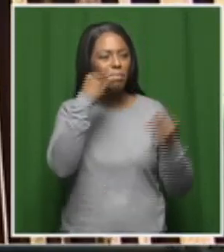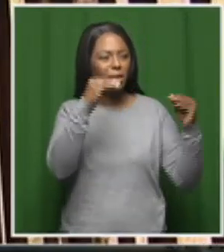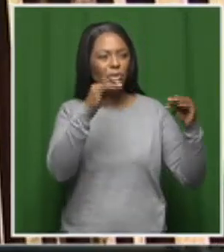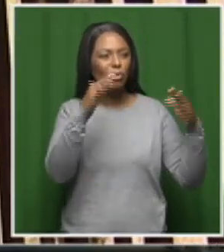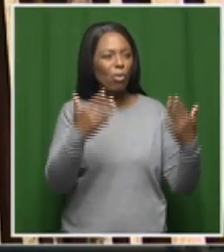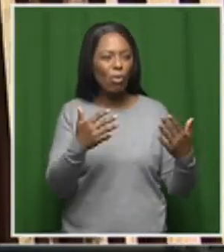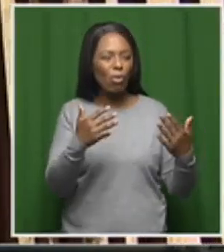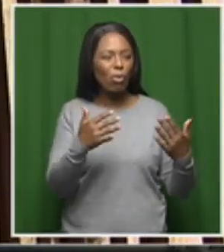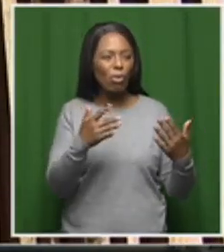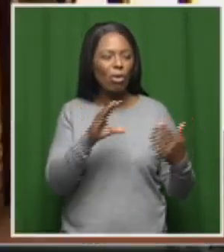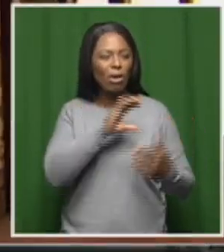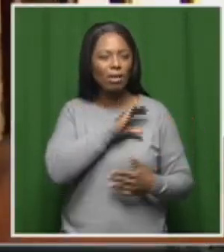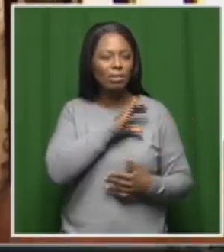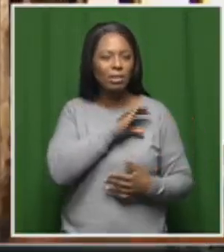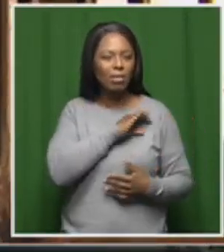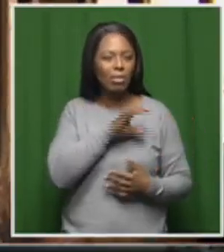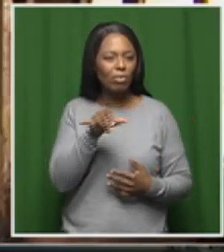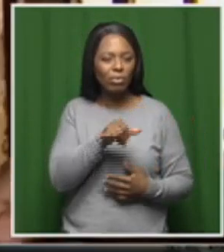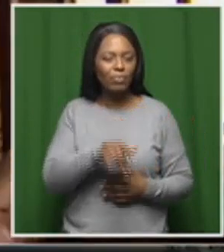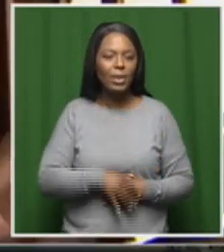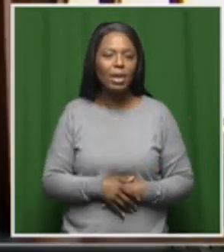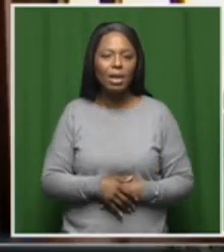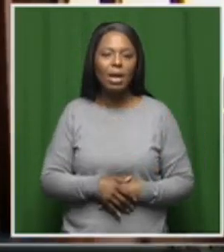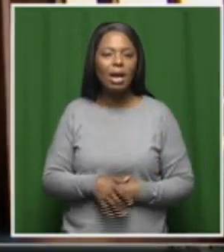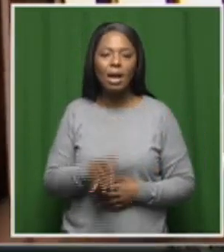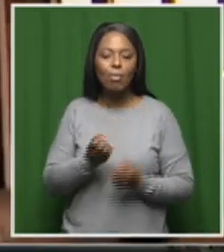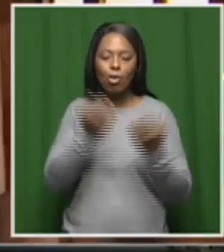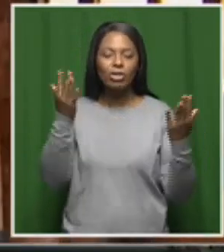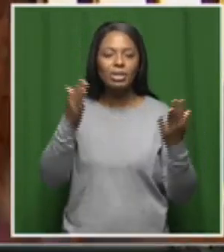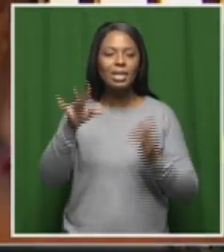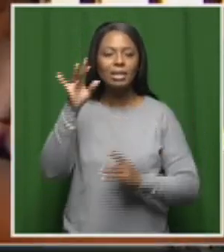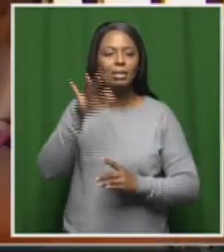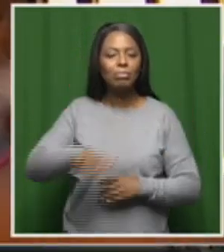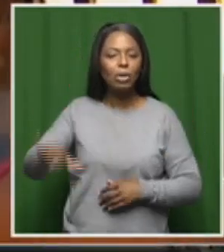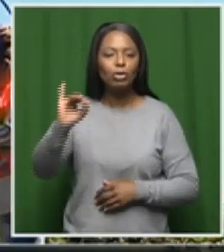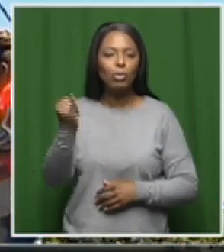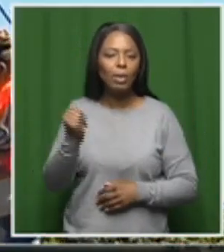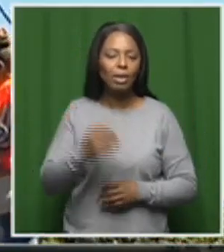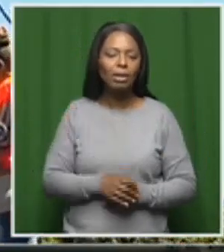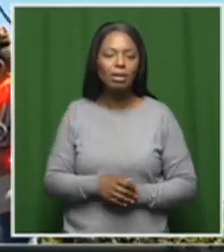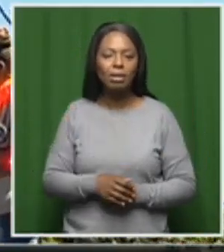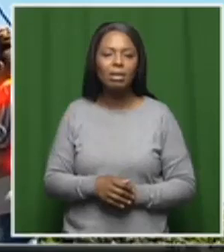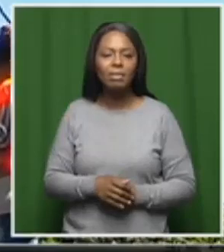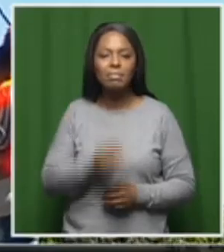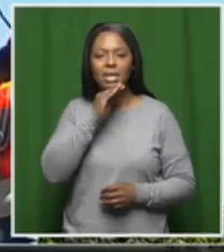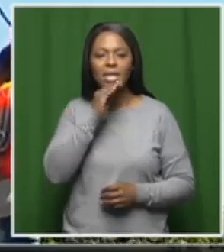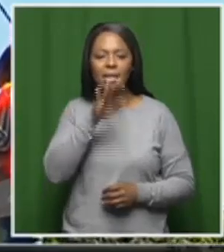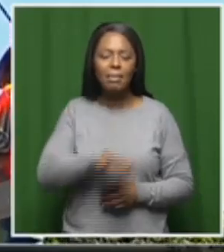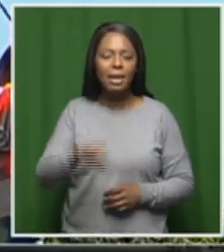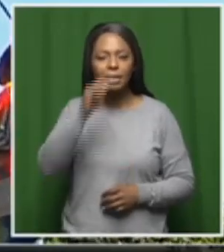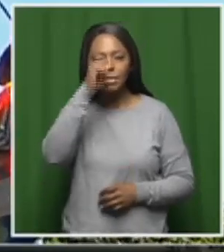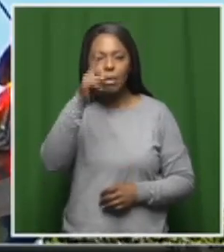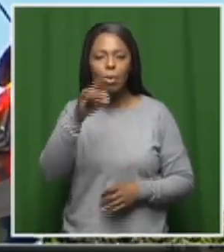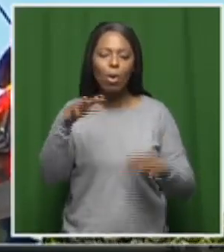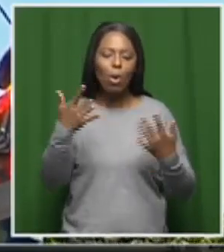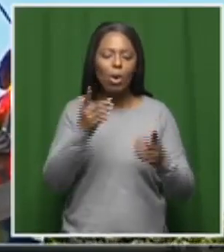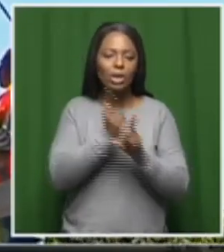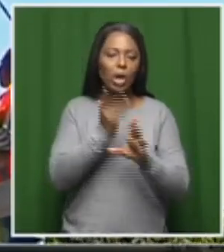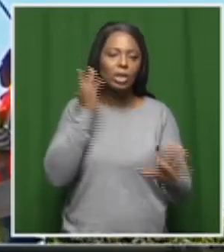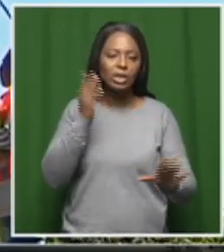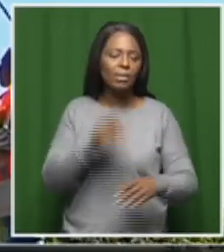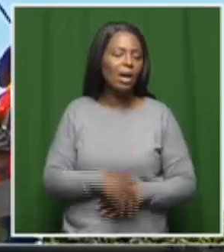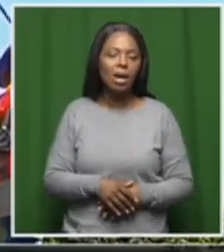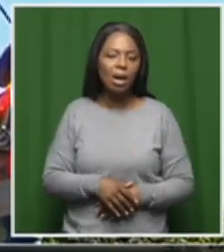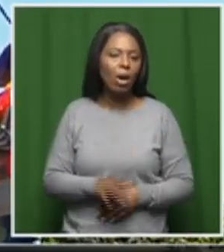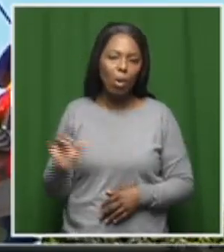city of Johannesburg. They are not saying it's in the leafy suburb, or they are not saying that it's in the township. They are spread throughout